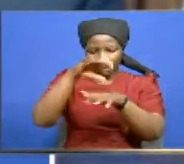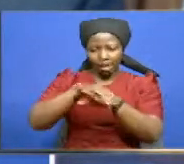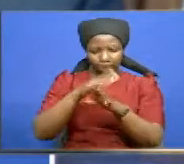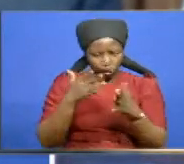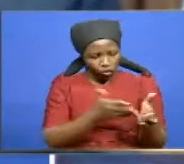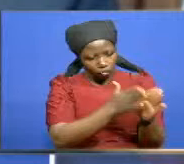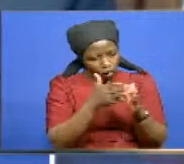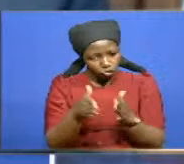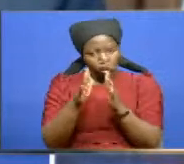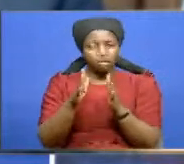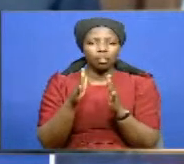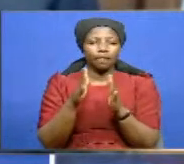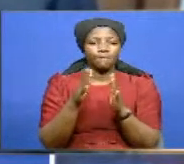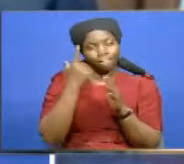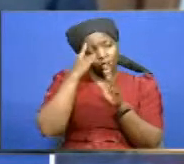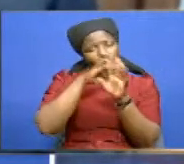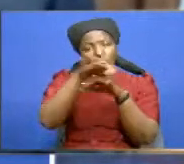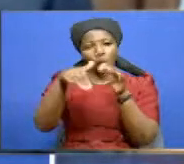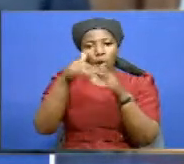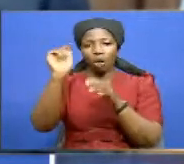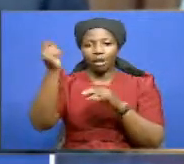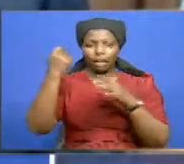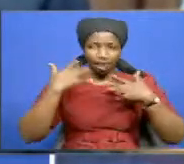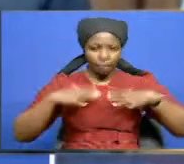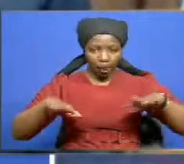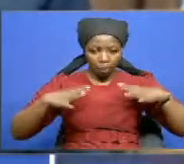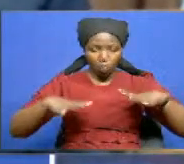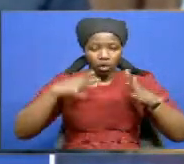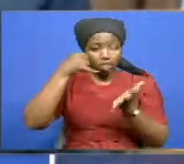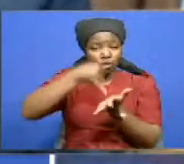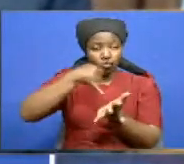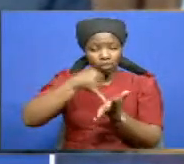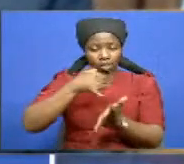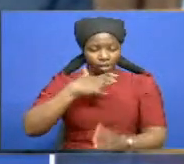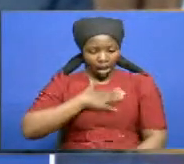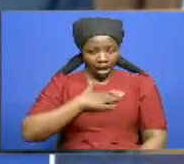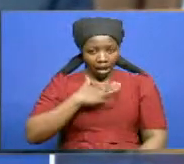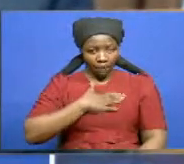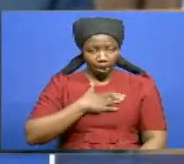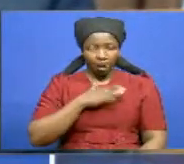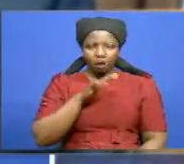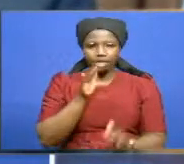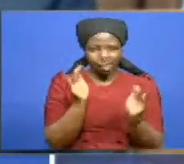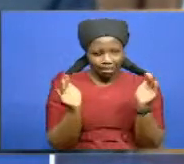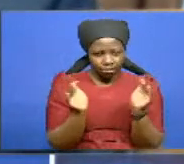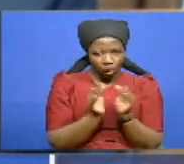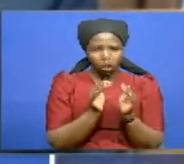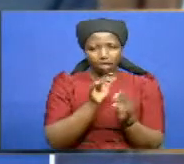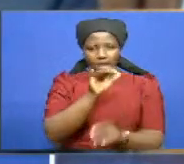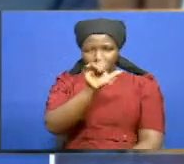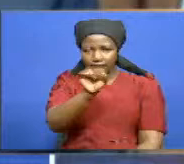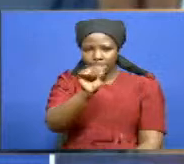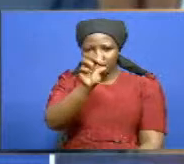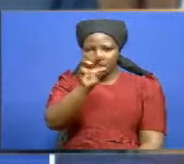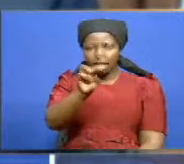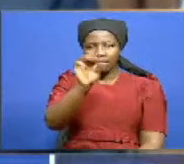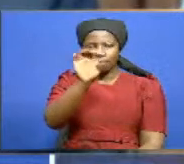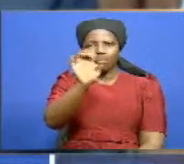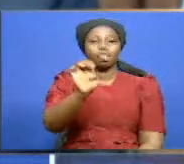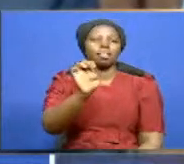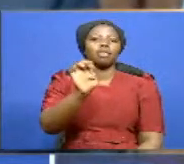opportunities for all Kenyans, including our micro, small, and